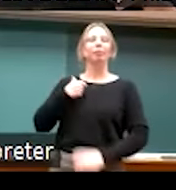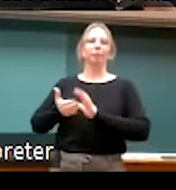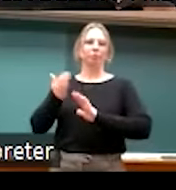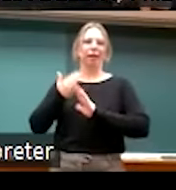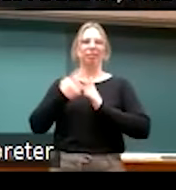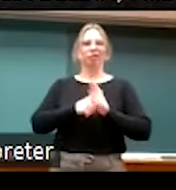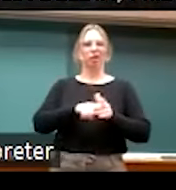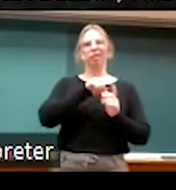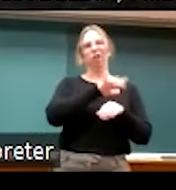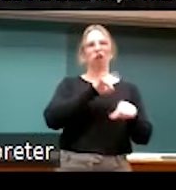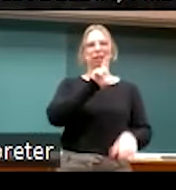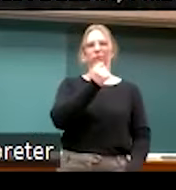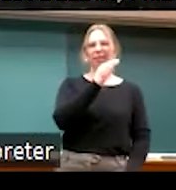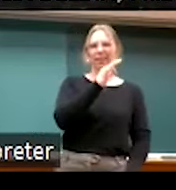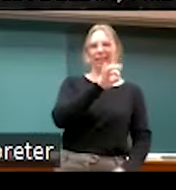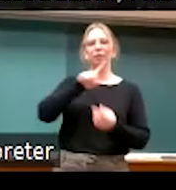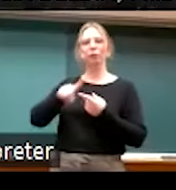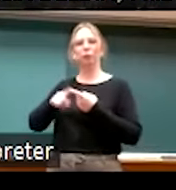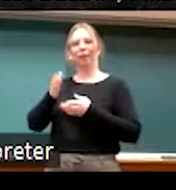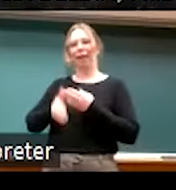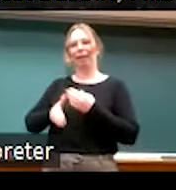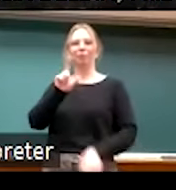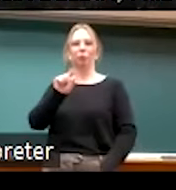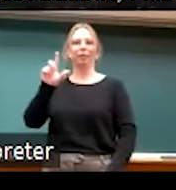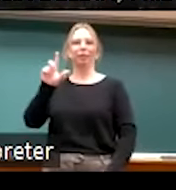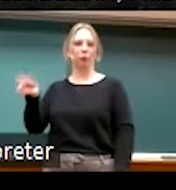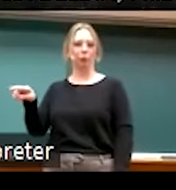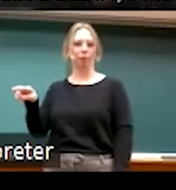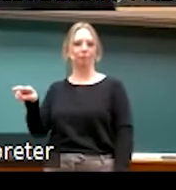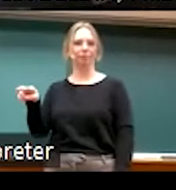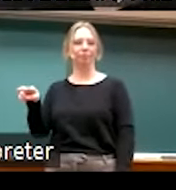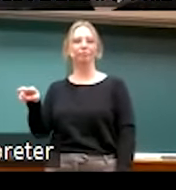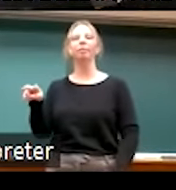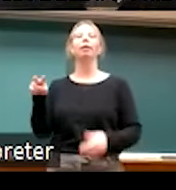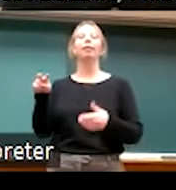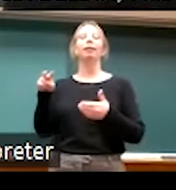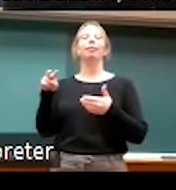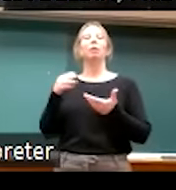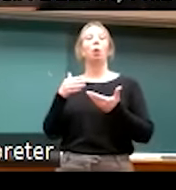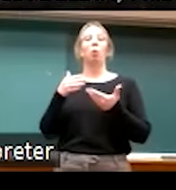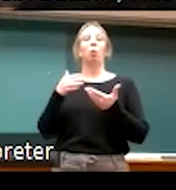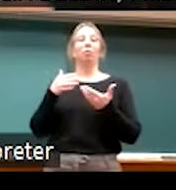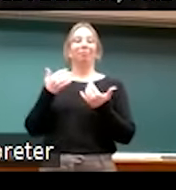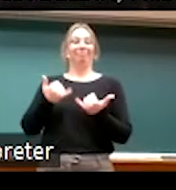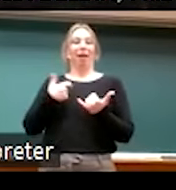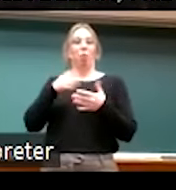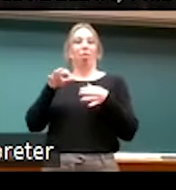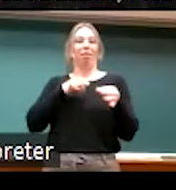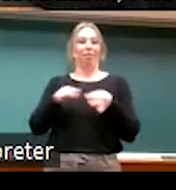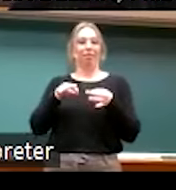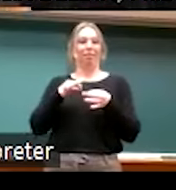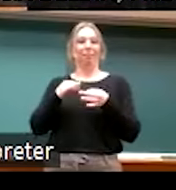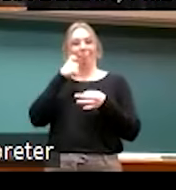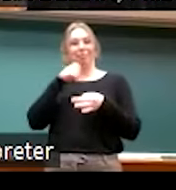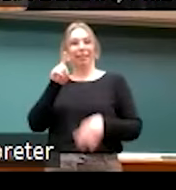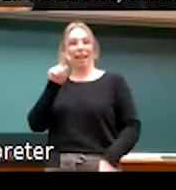early 2019 to the end of 2022. And so the next set of data I'm going to talk about was